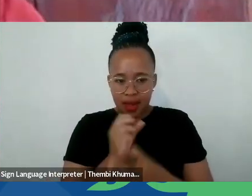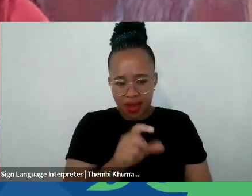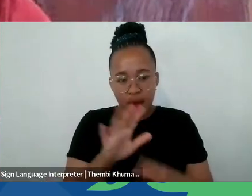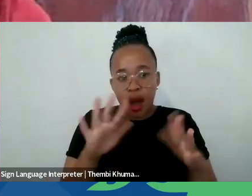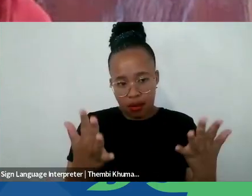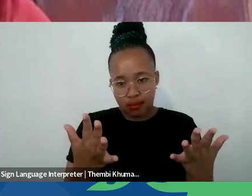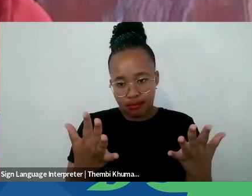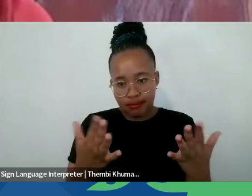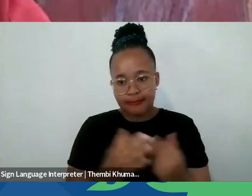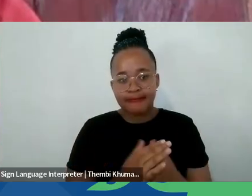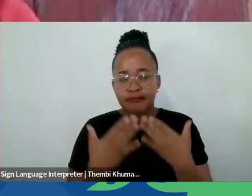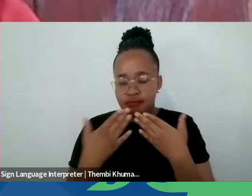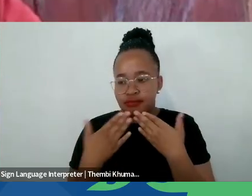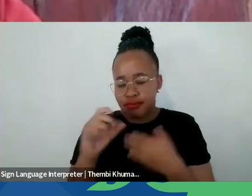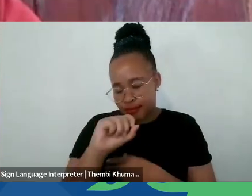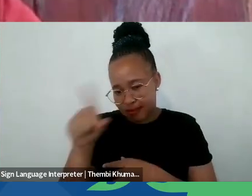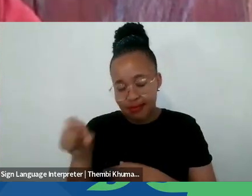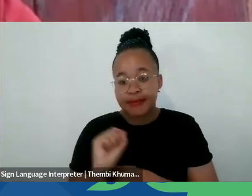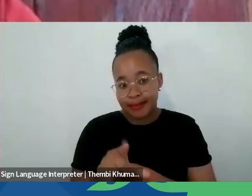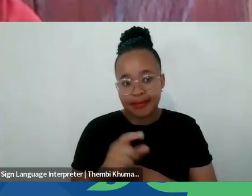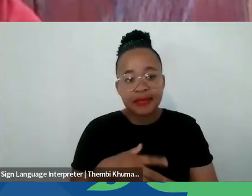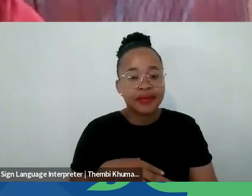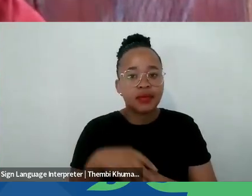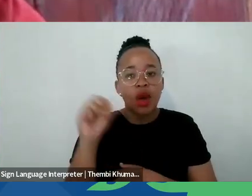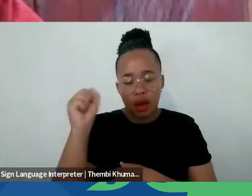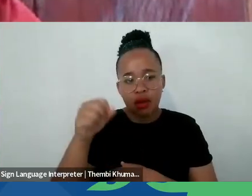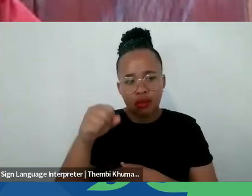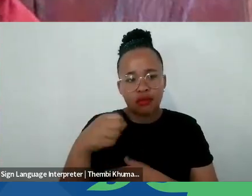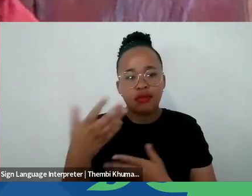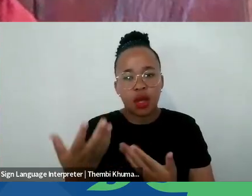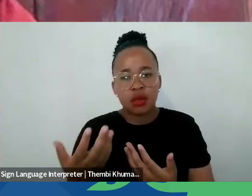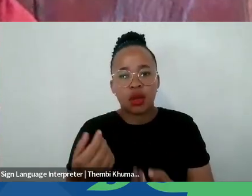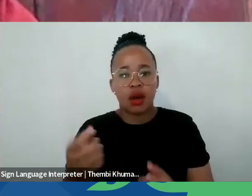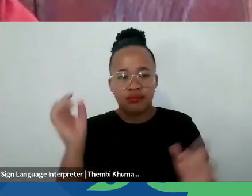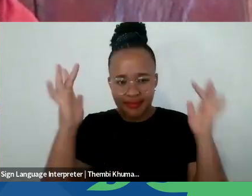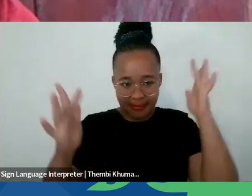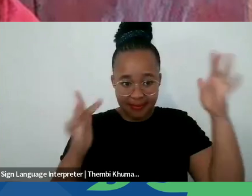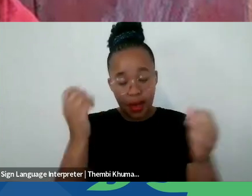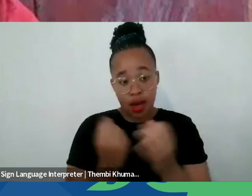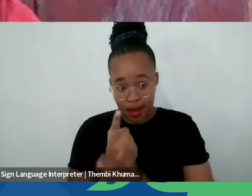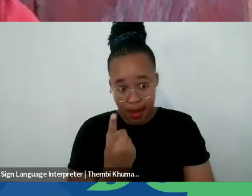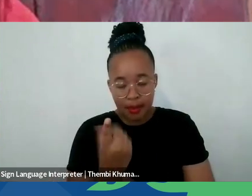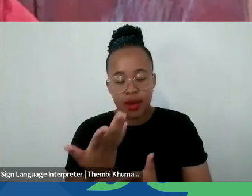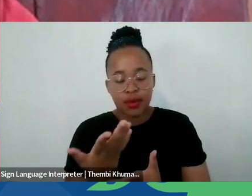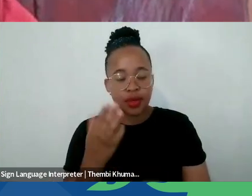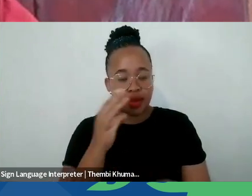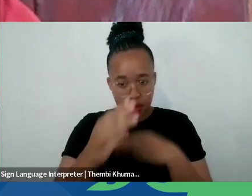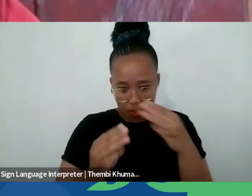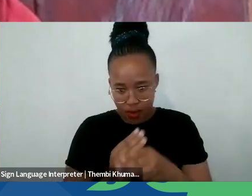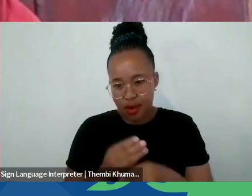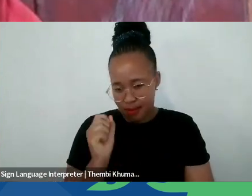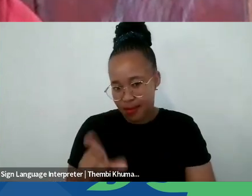Thank you for that question, Yolan. Yes, there was, and there is still stigma. This is something we are still working on, and